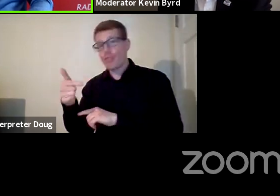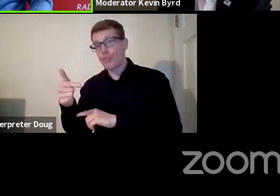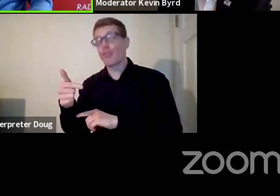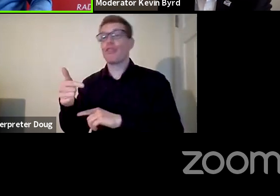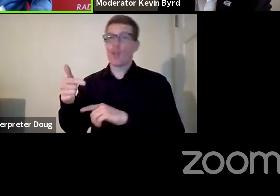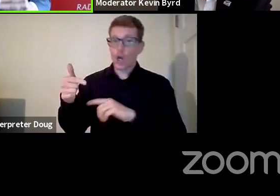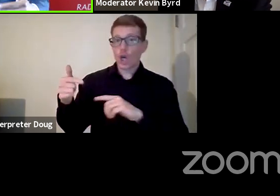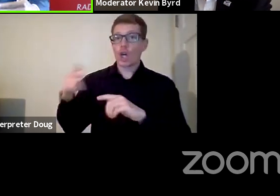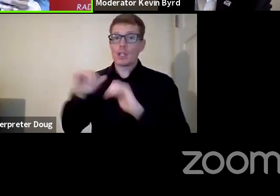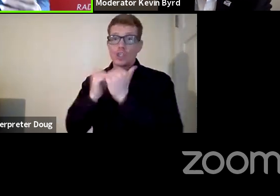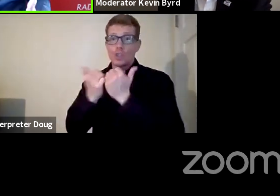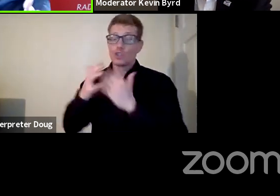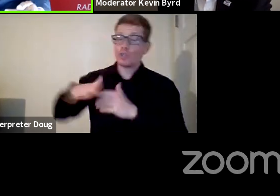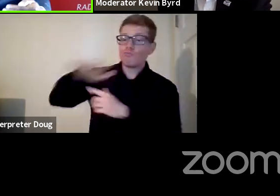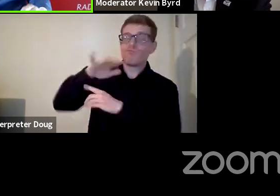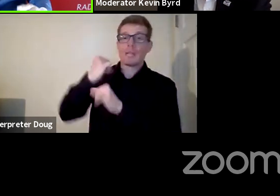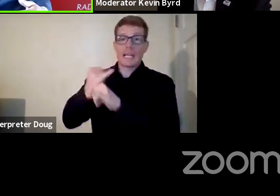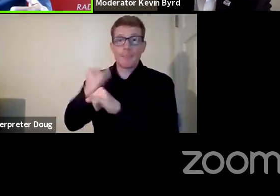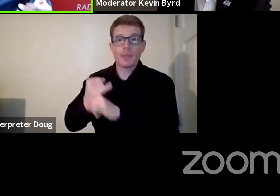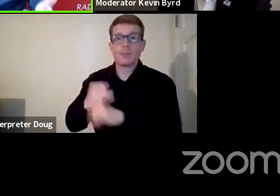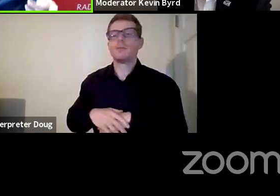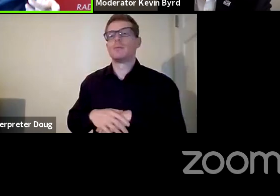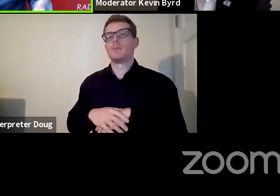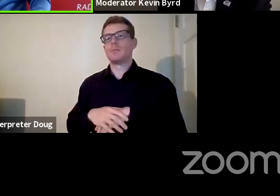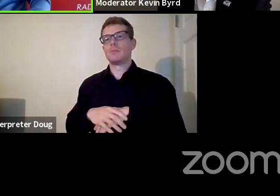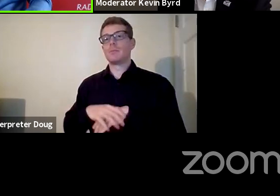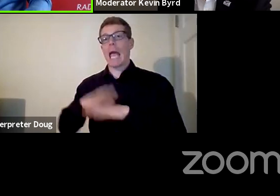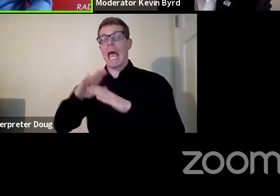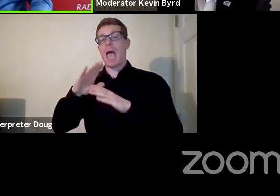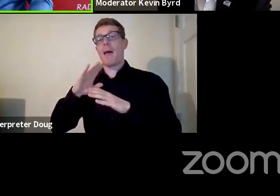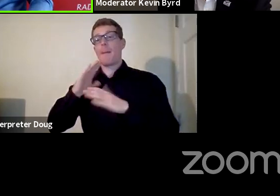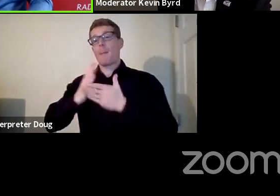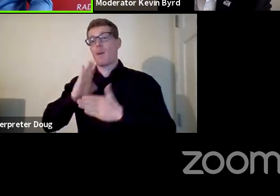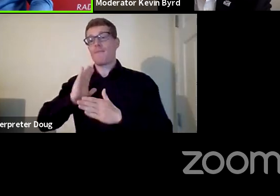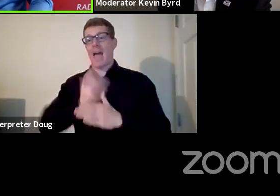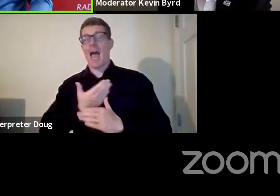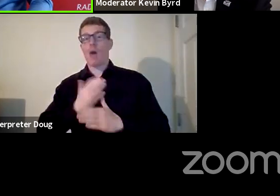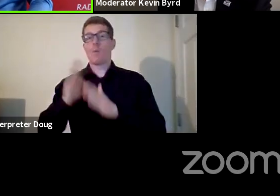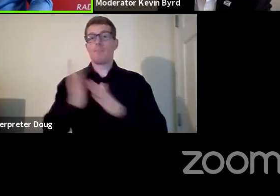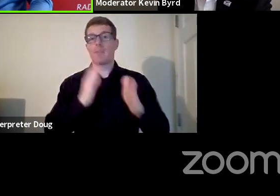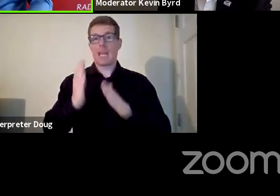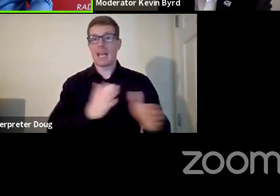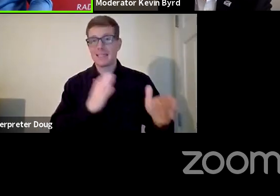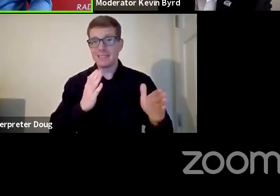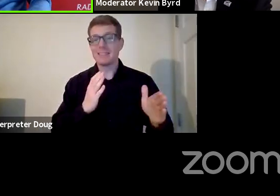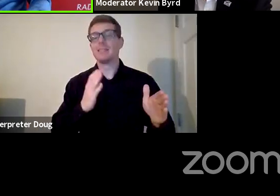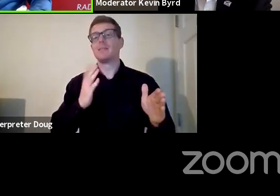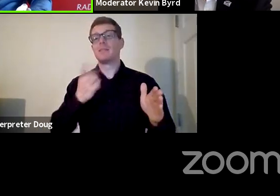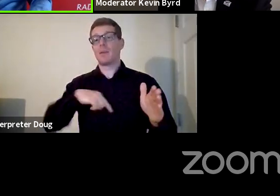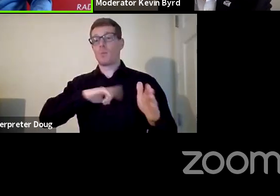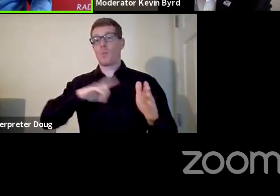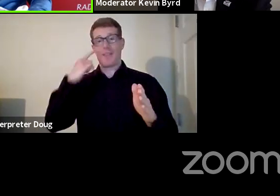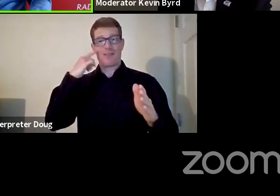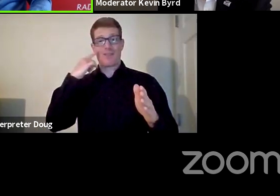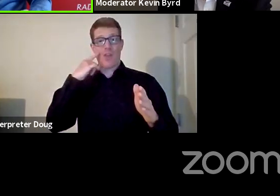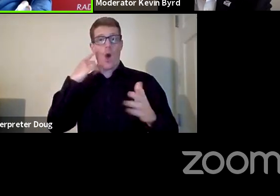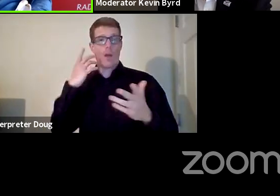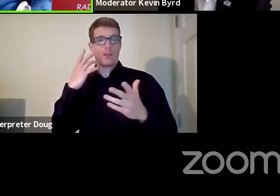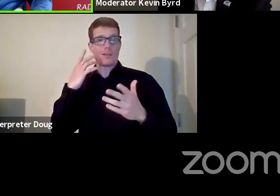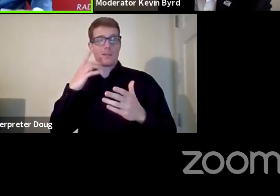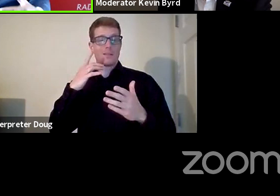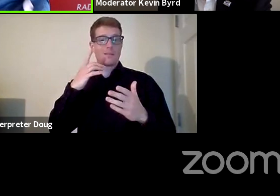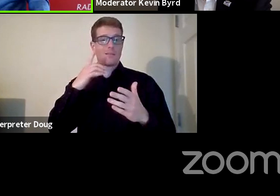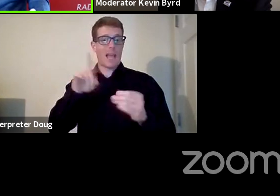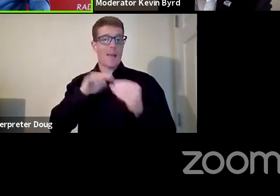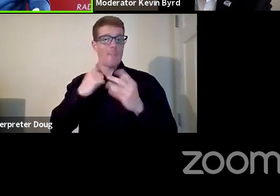of this, as we rolled out our plan, I think about a week or so before Virginia Tech's plan, a part of one of the things